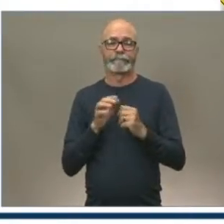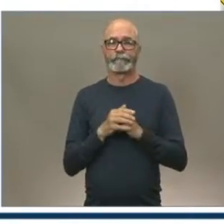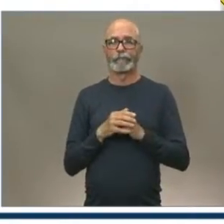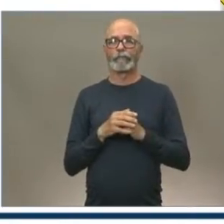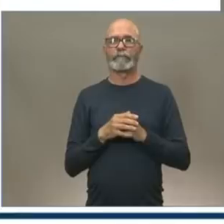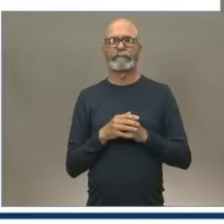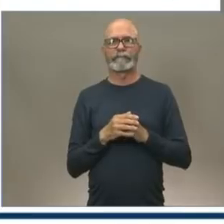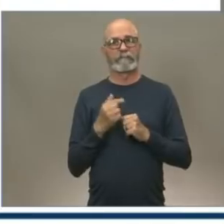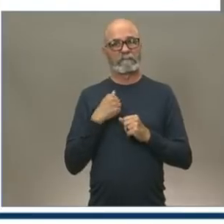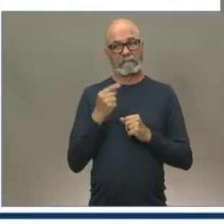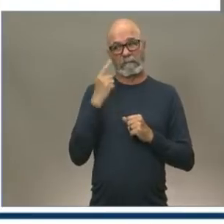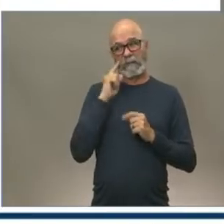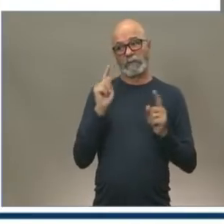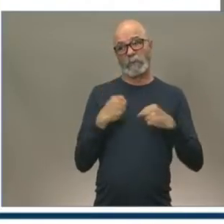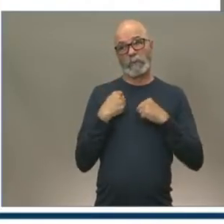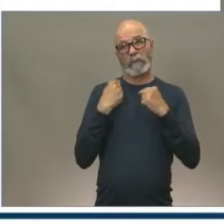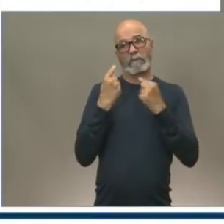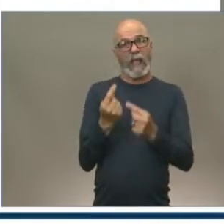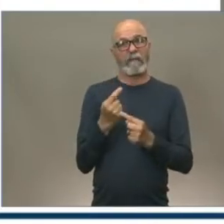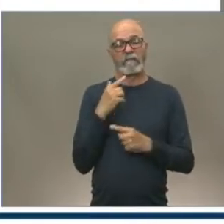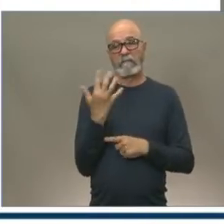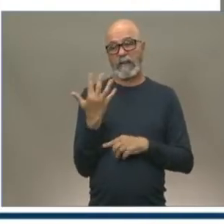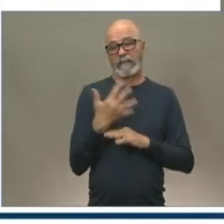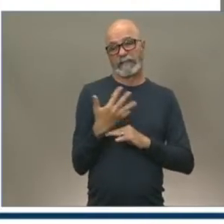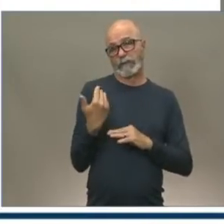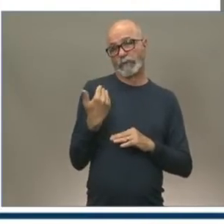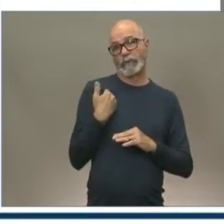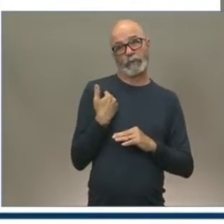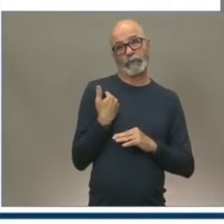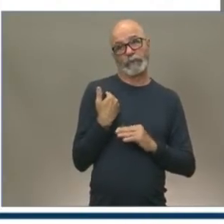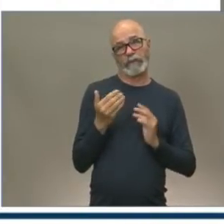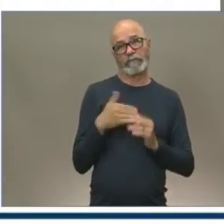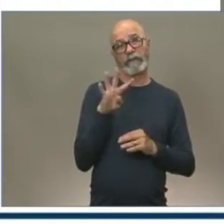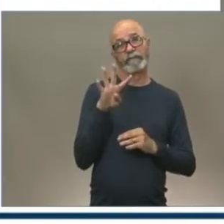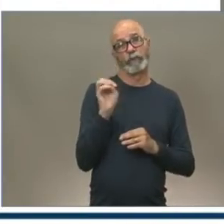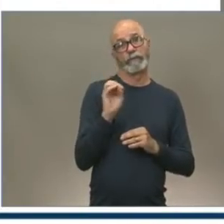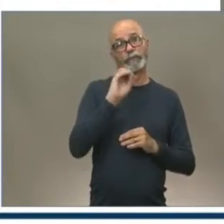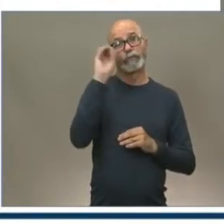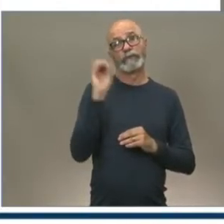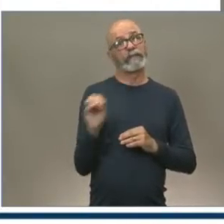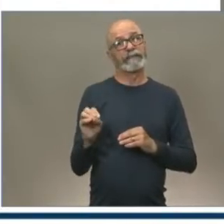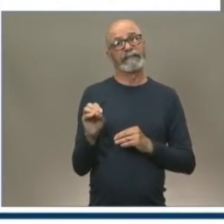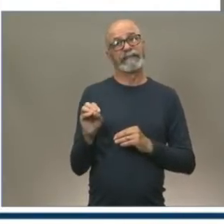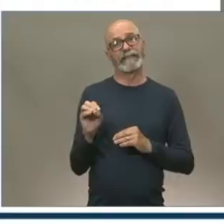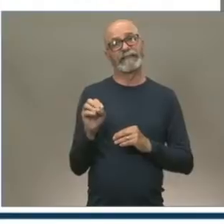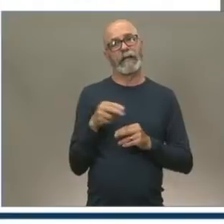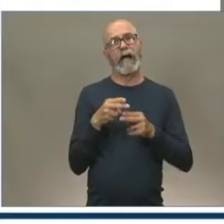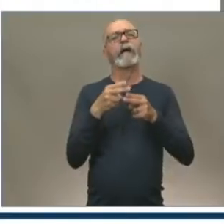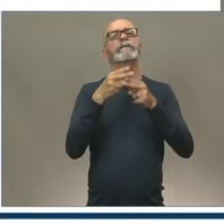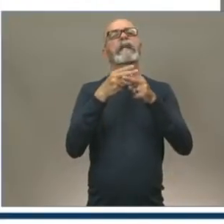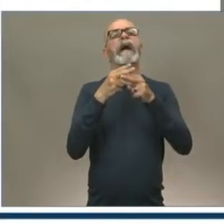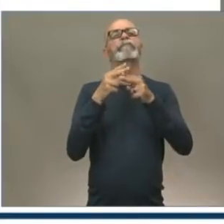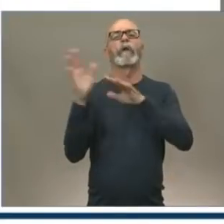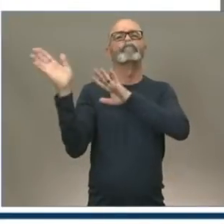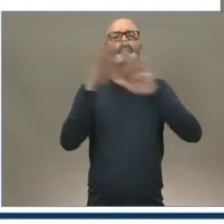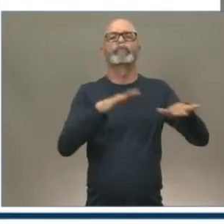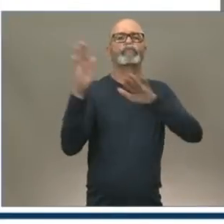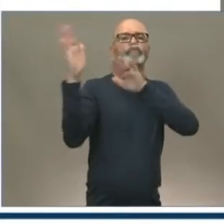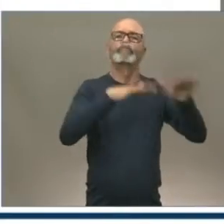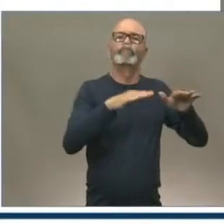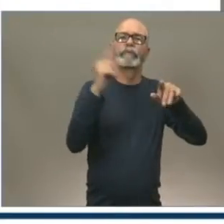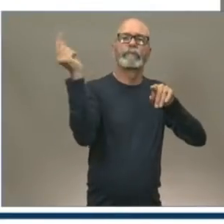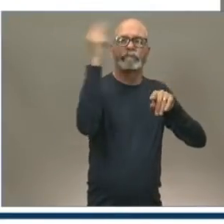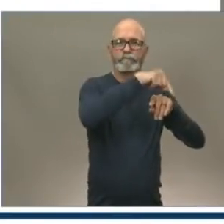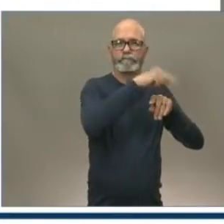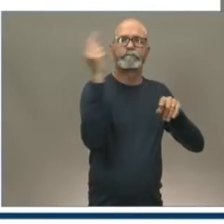think it's 5 days, the cases, 40% of those have been either temporary foreign workers or rotational workers. So we look at that, and as I said, those are the ones